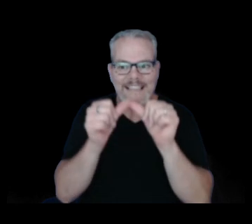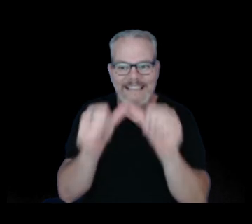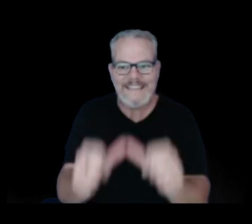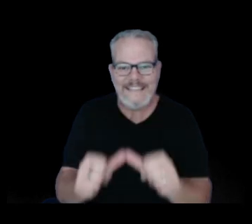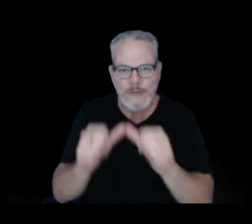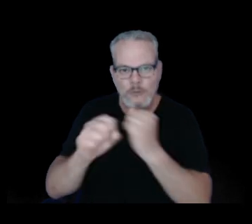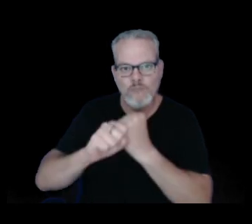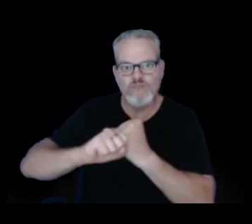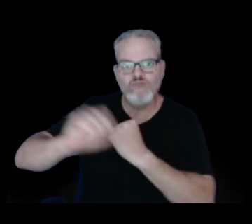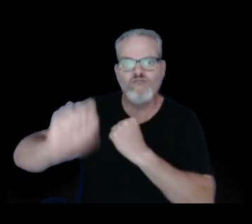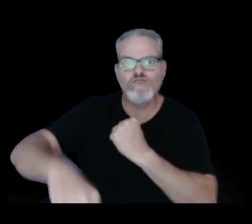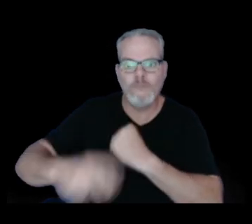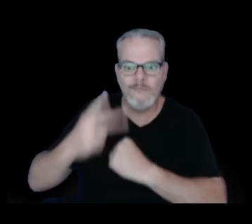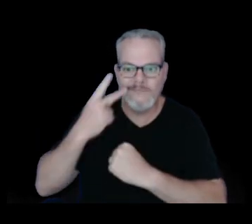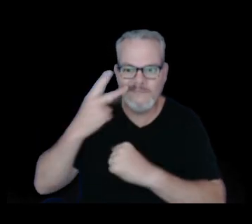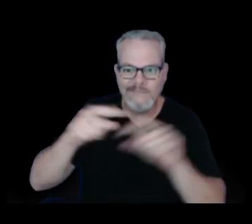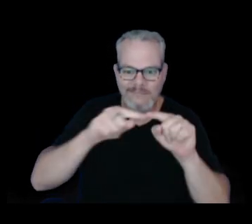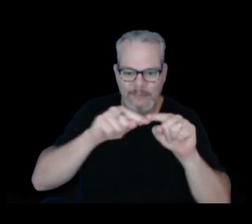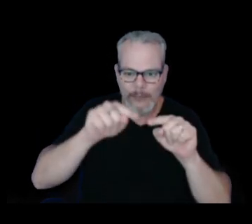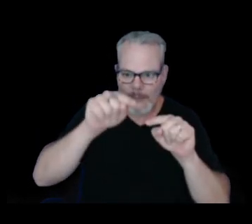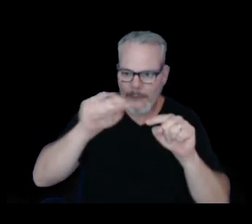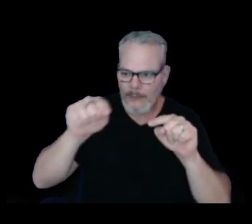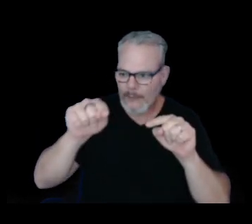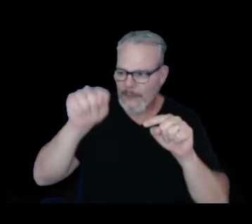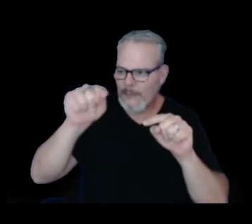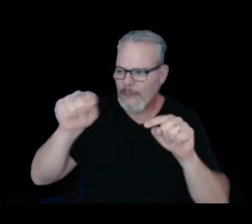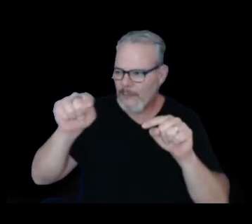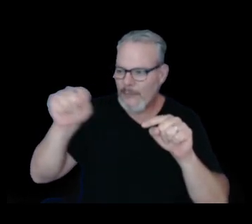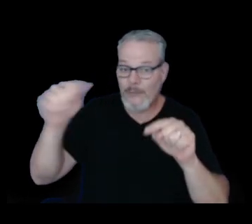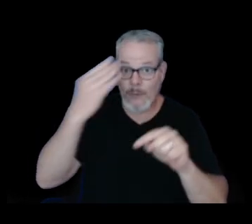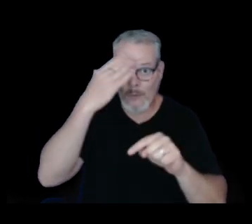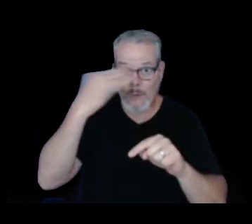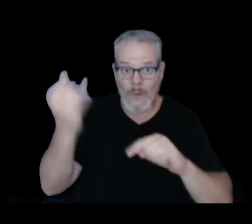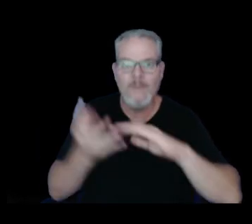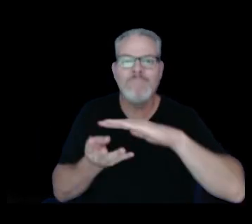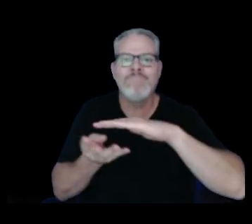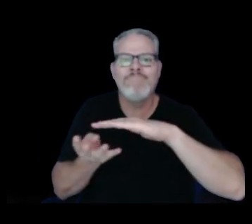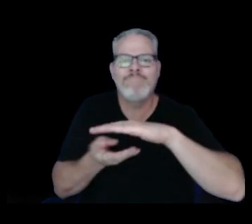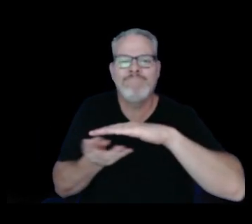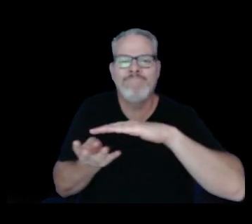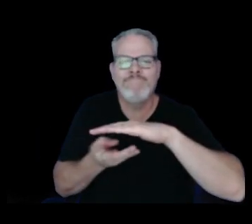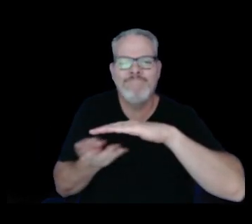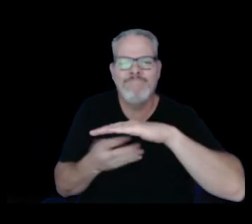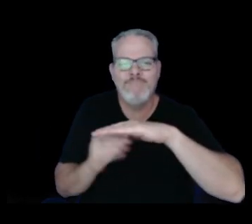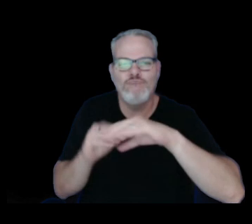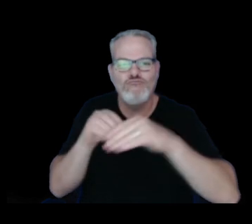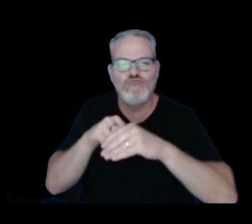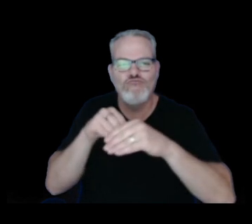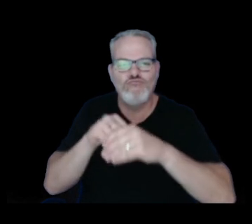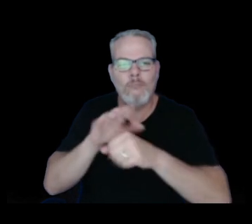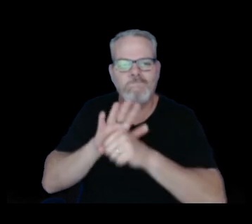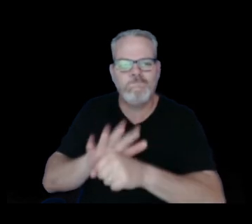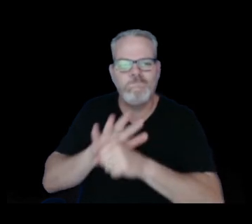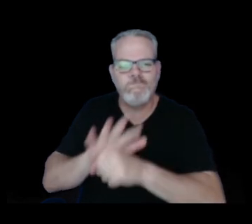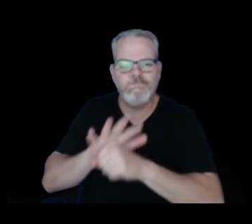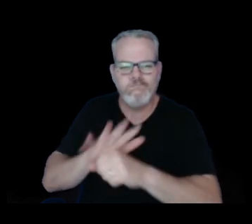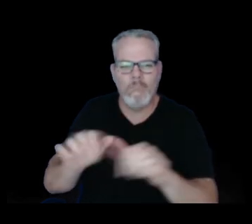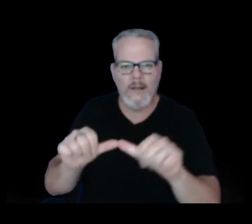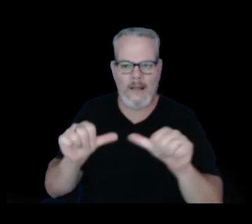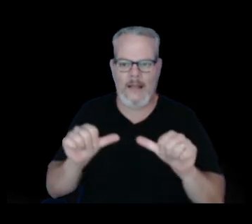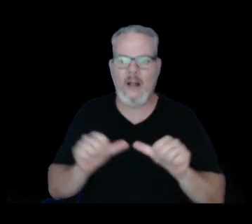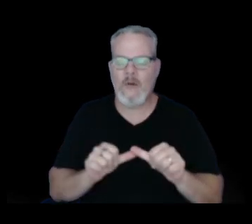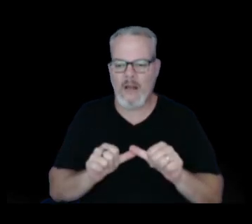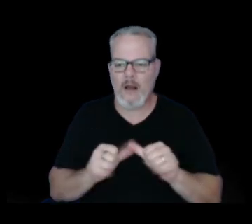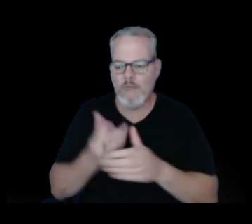of the crater are moving apart from each other because magma is coming into there and filling and pressurizing the area. So it seems to move